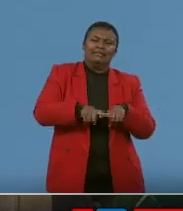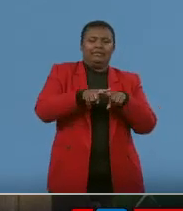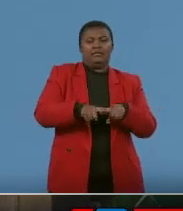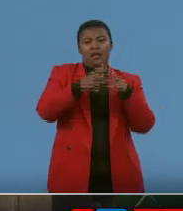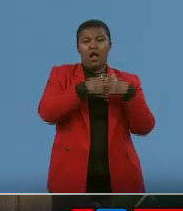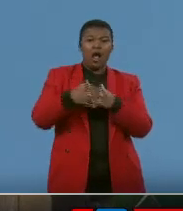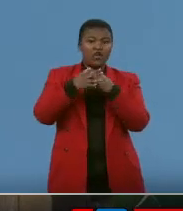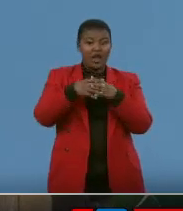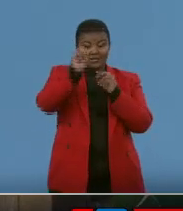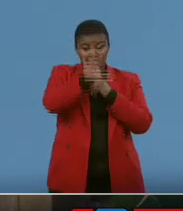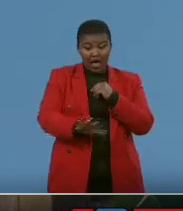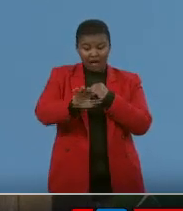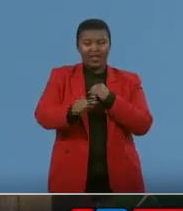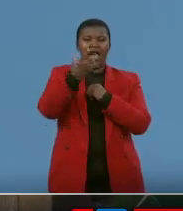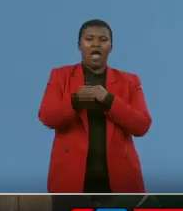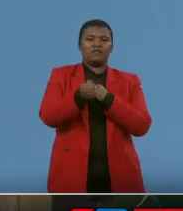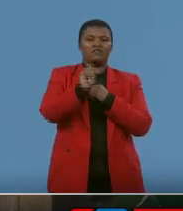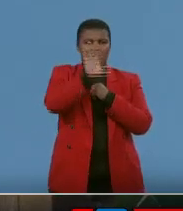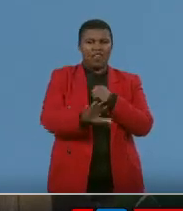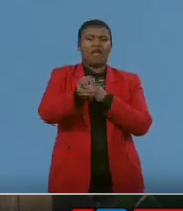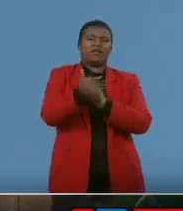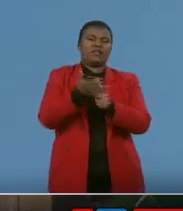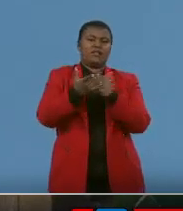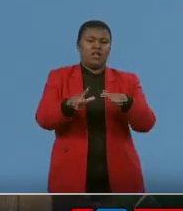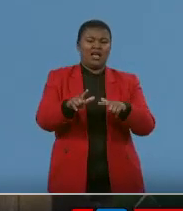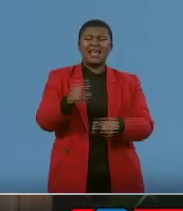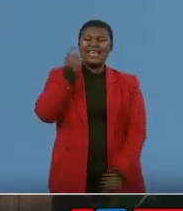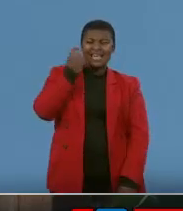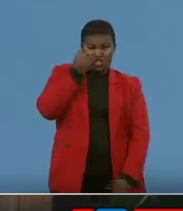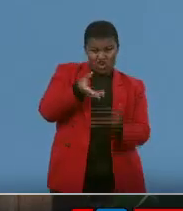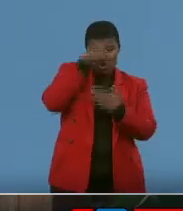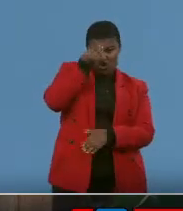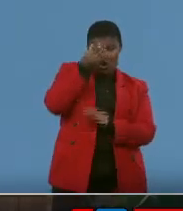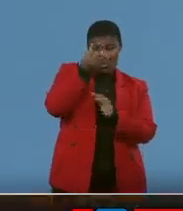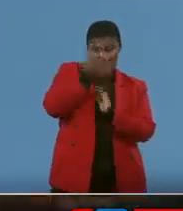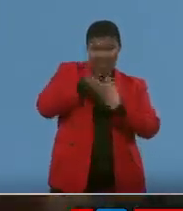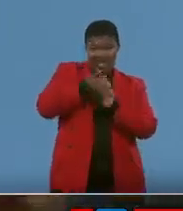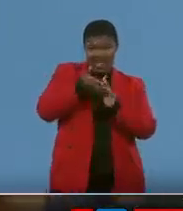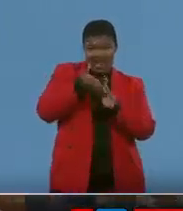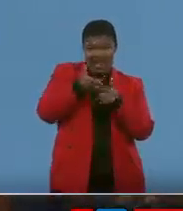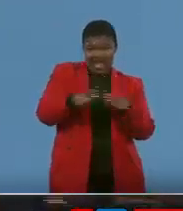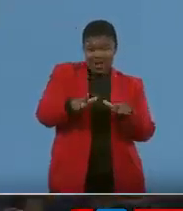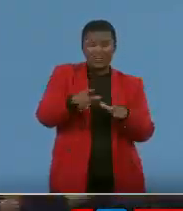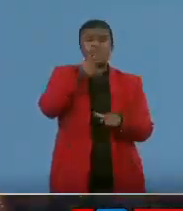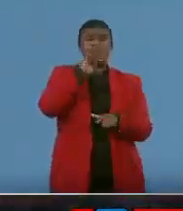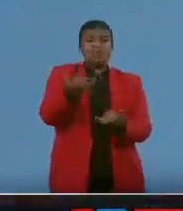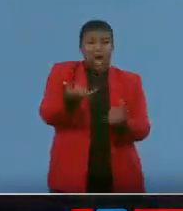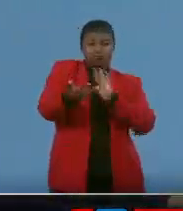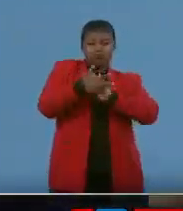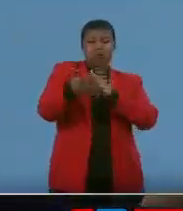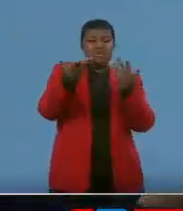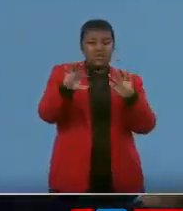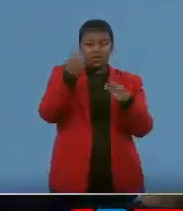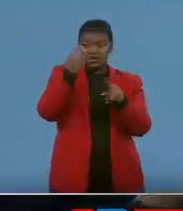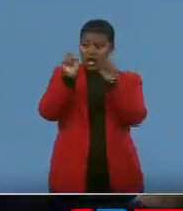Africa, we have South African Sign Language. How easy is it to learn something like this, now that it is an official language, hopefully in schools? I mean, even this little box